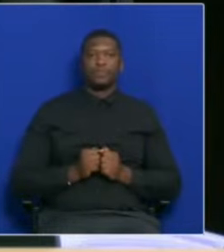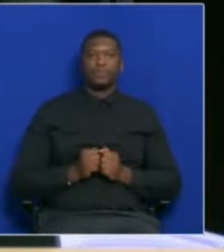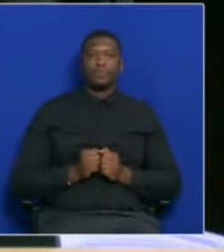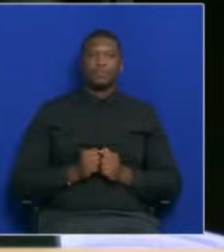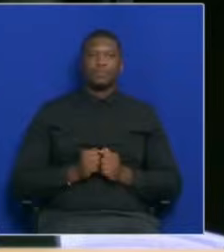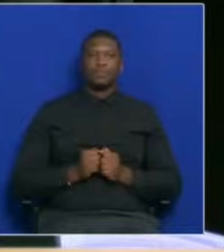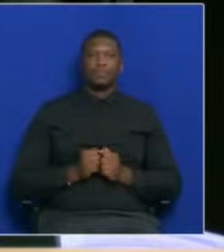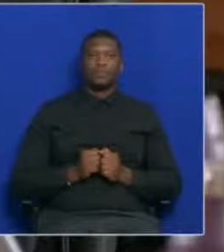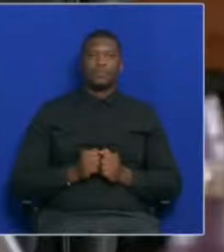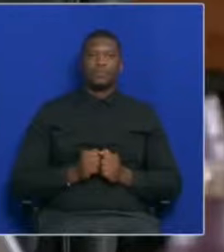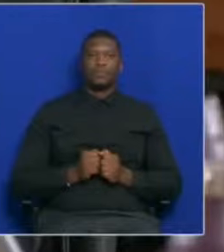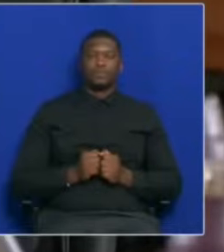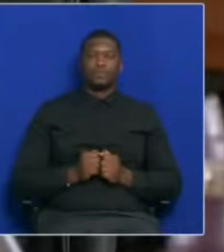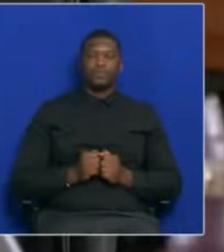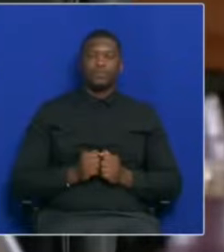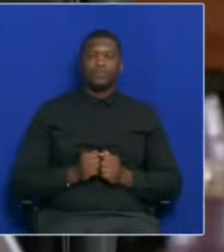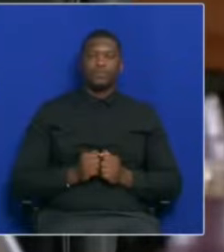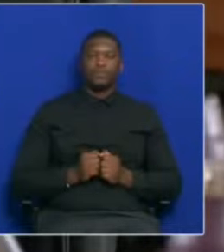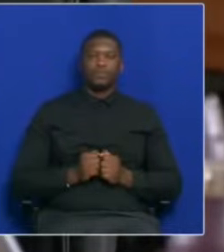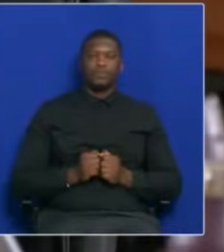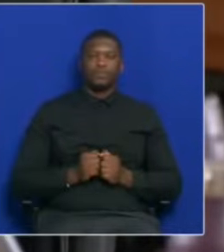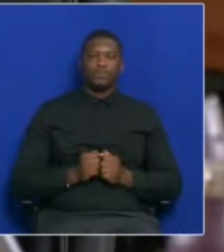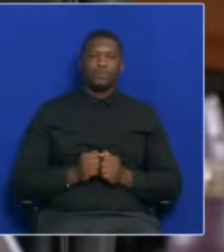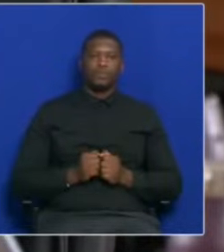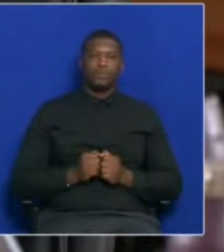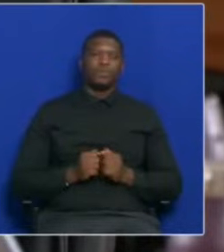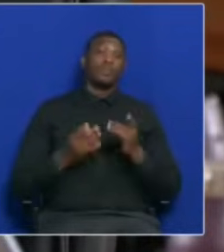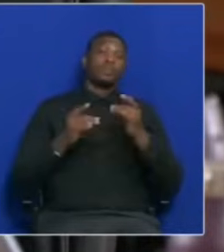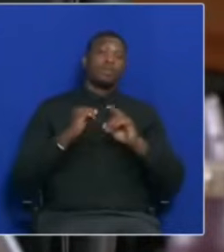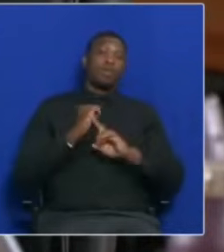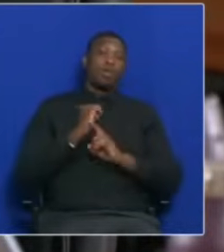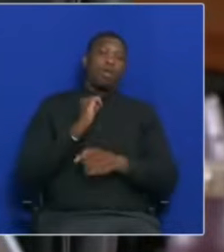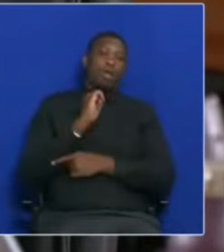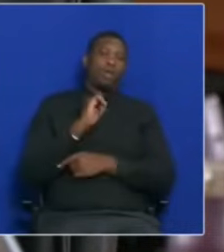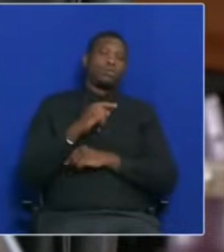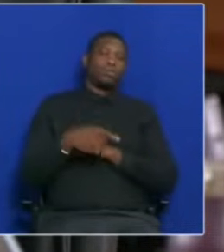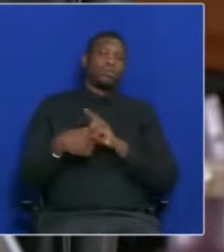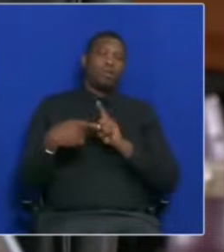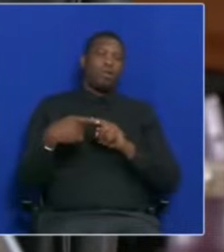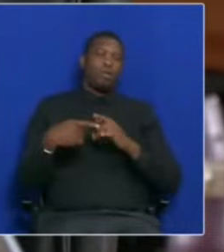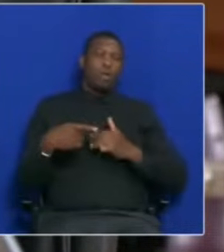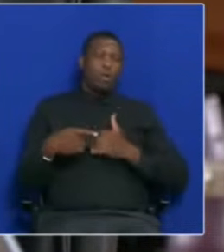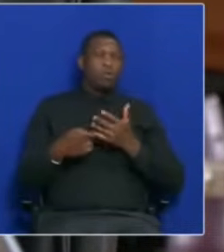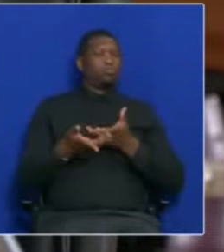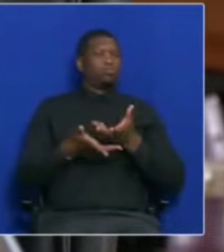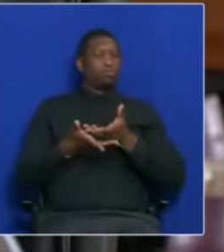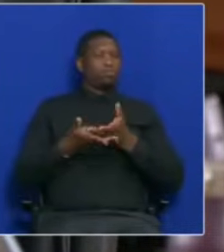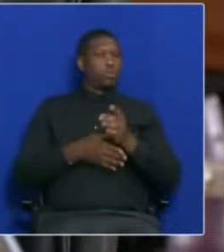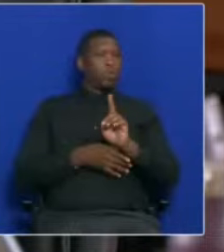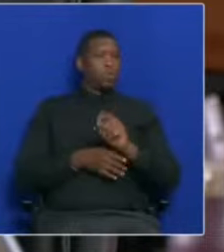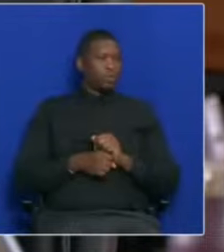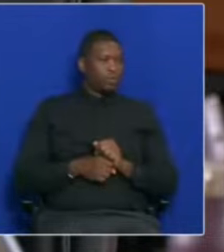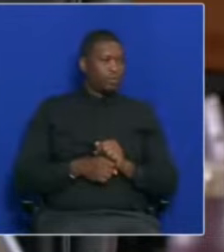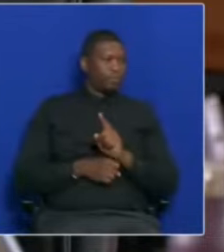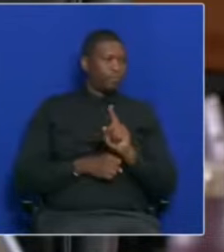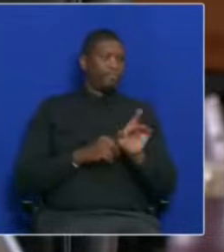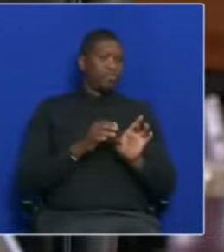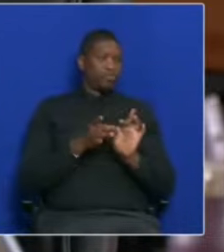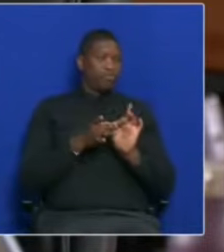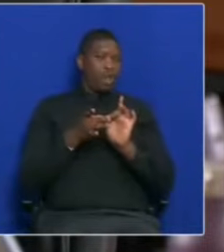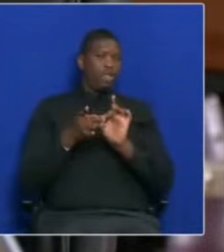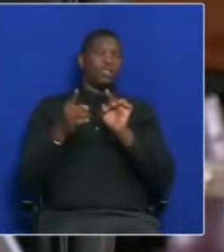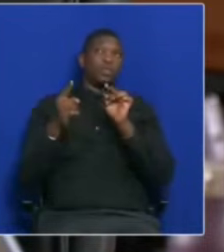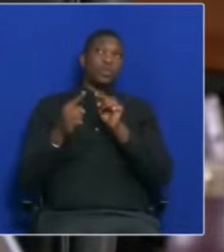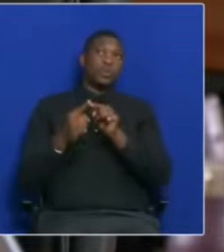Yeah. Chair, the last aspect that I wanted to canvass is in relation to